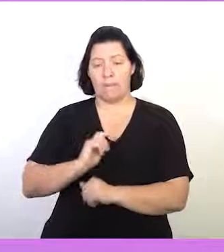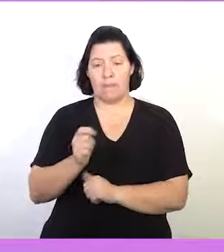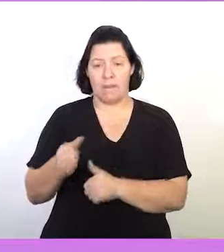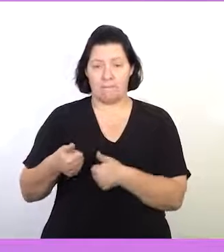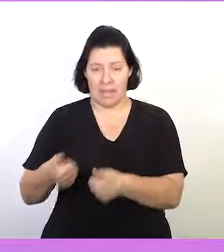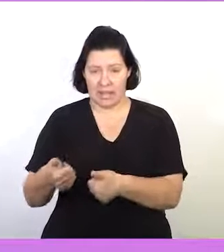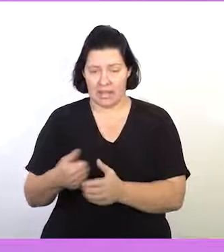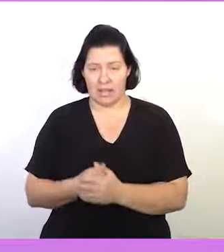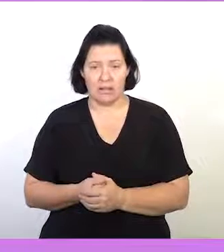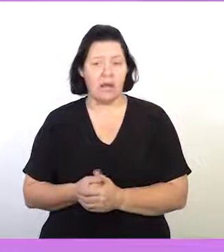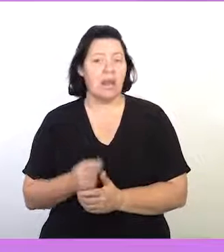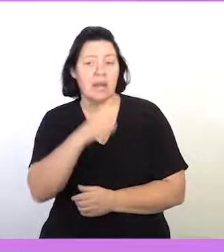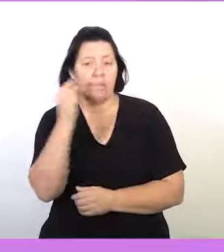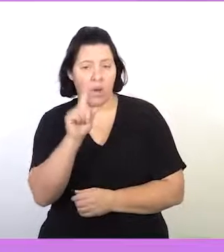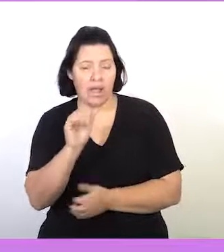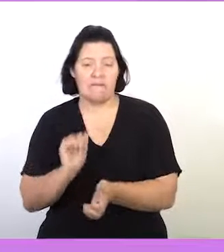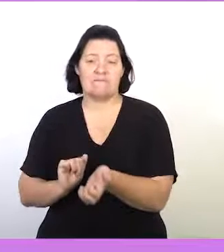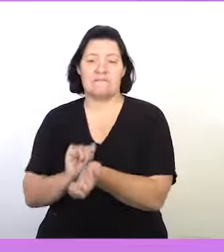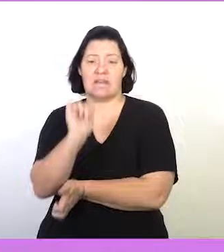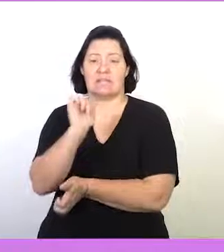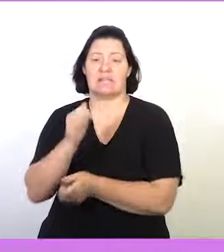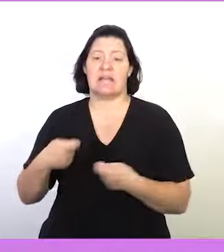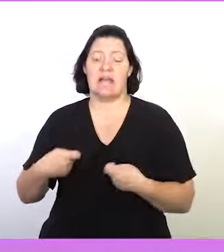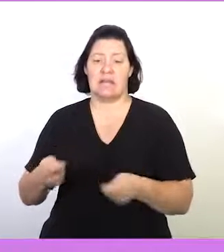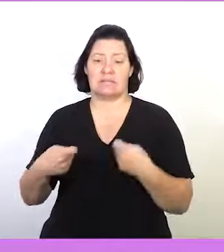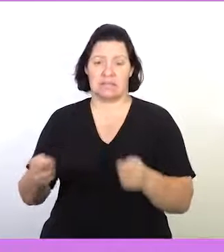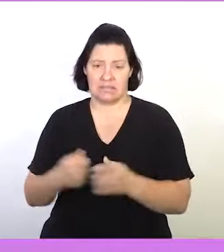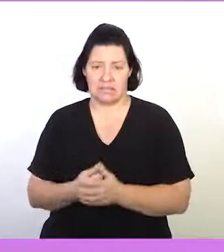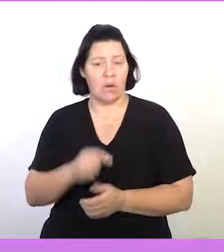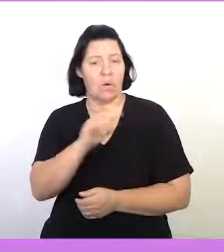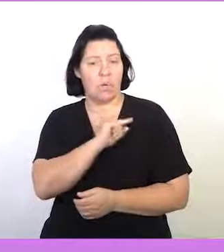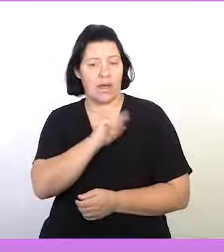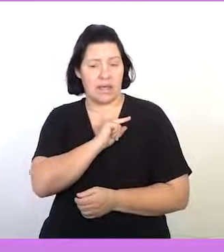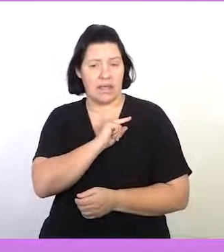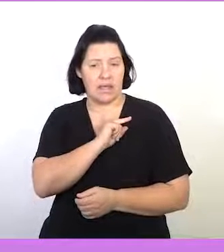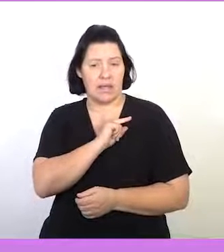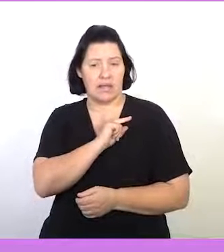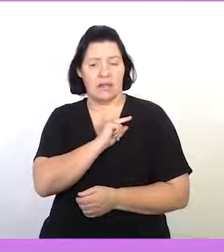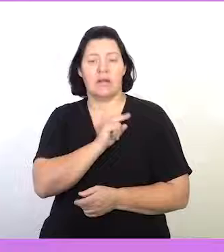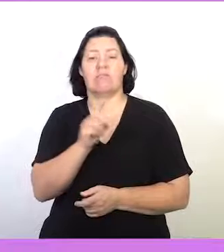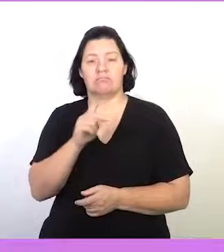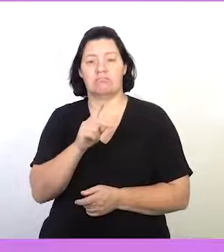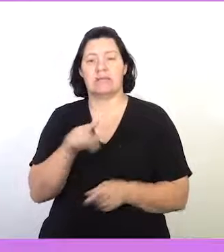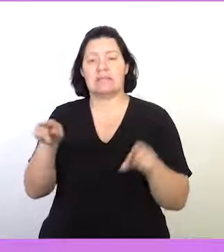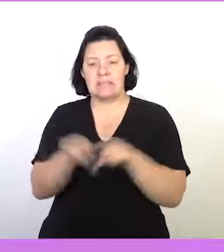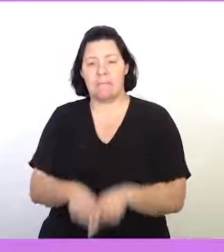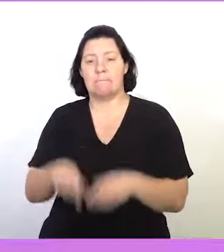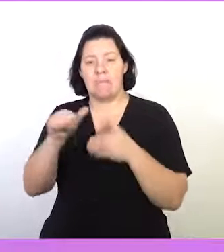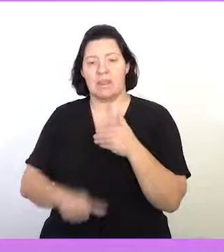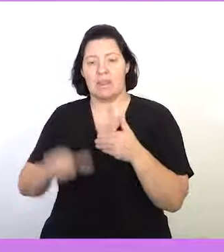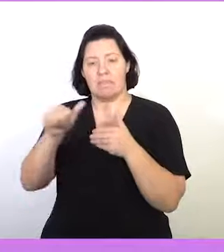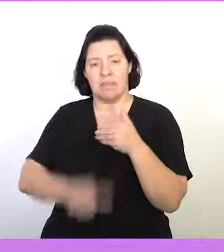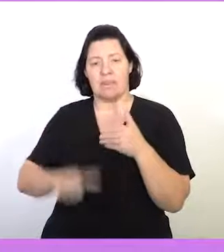is what we call fixed expenditure, simply because it will be the same